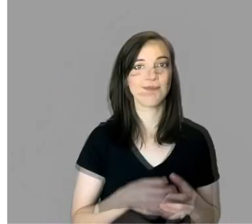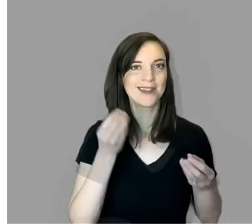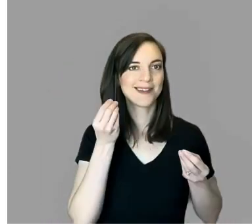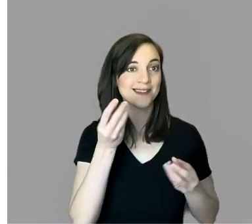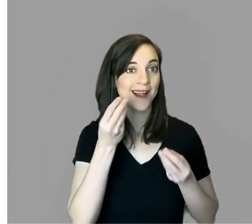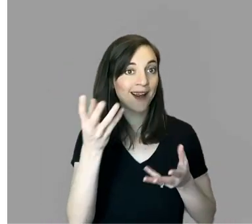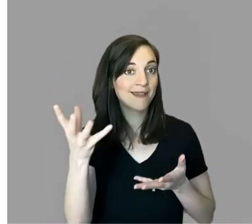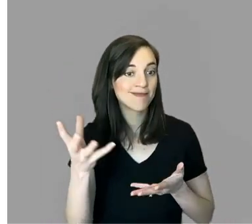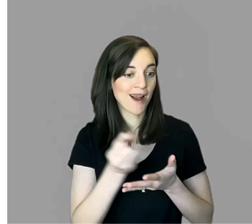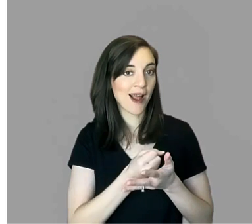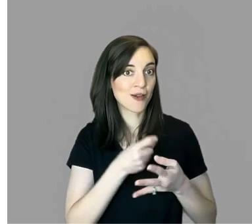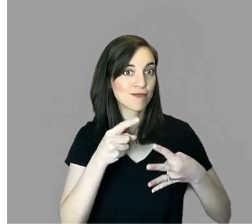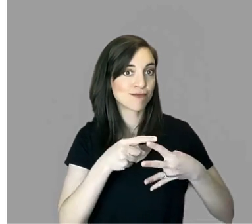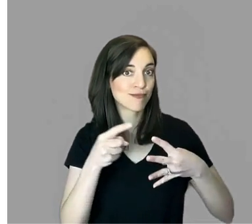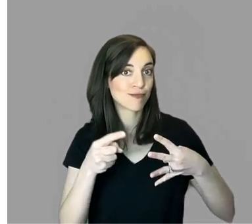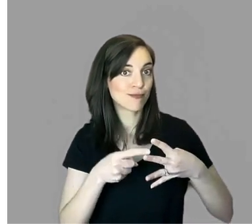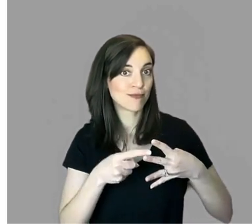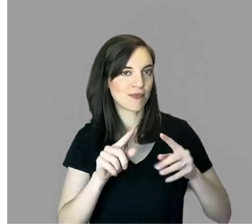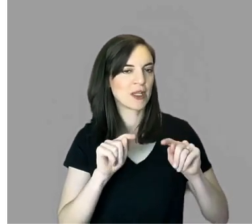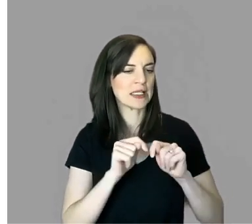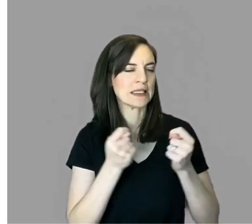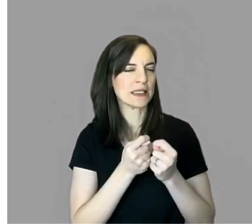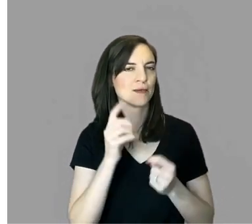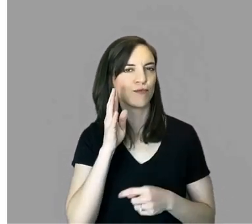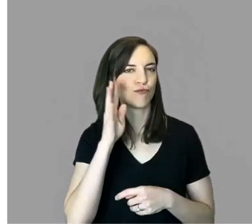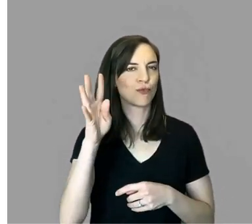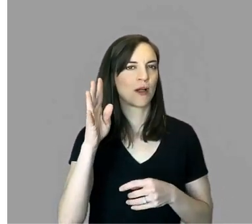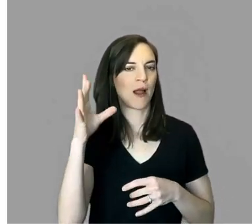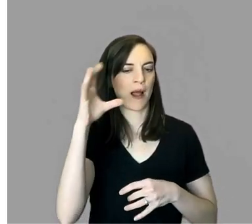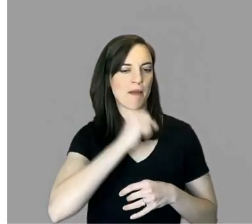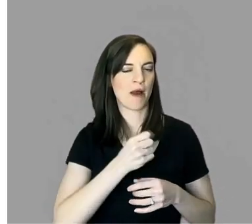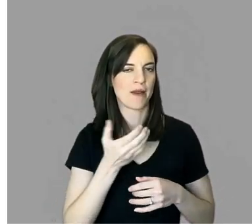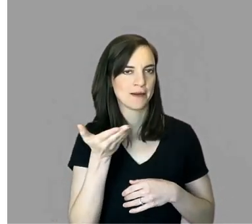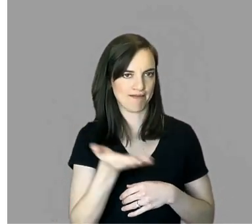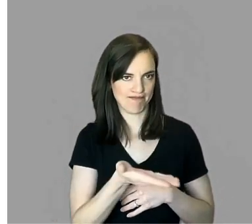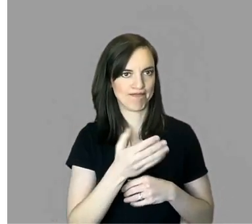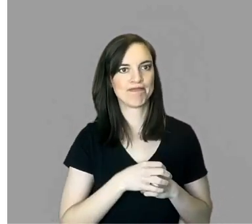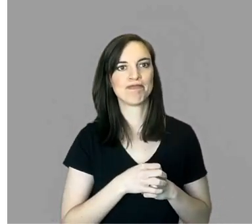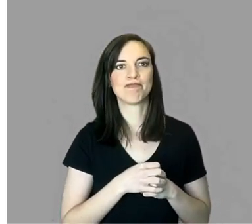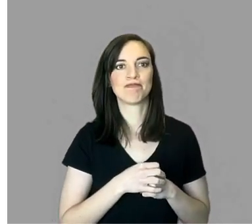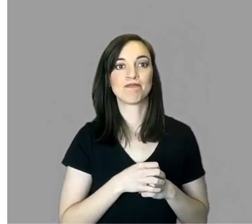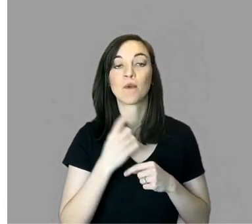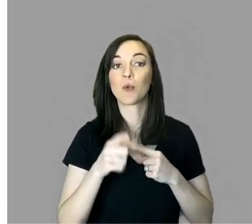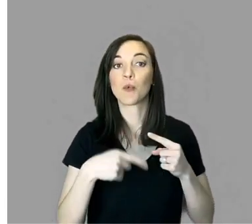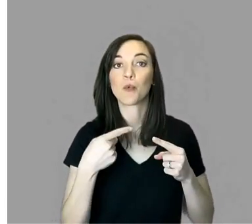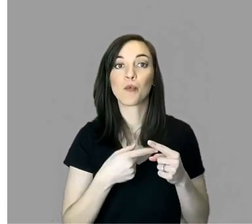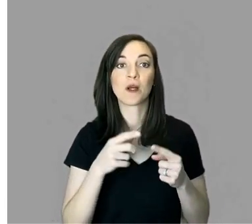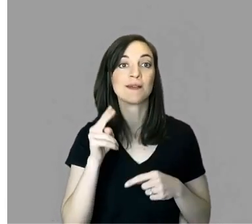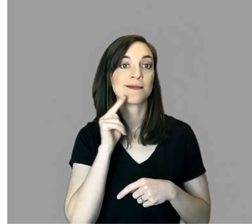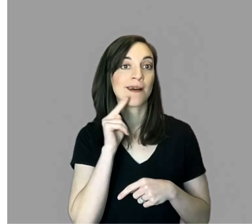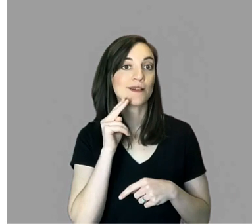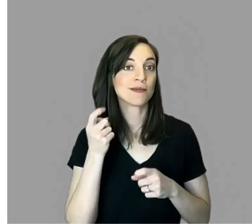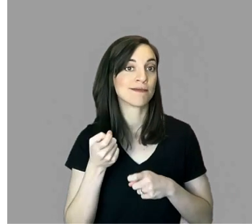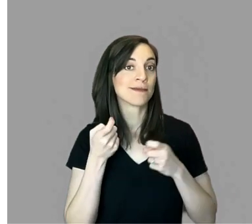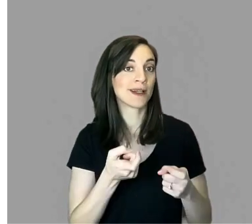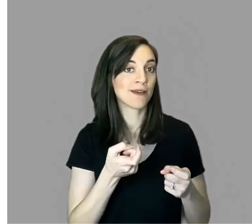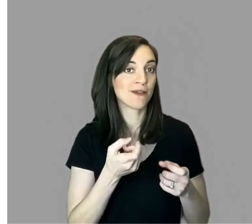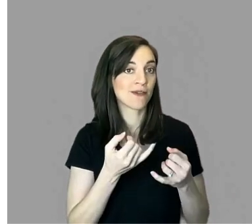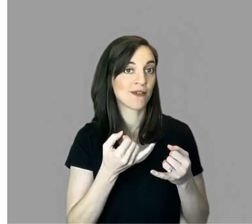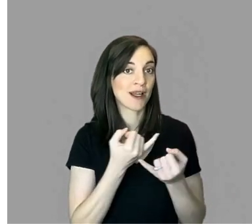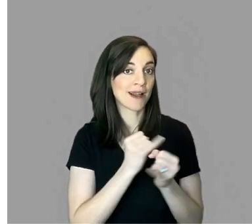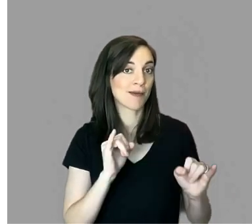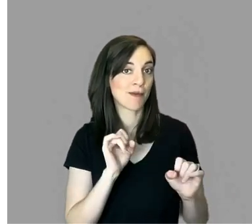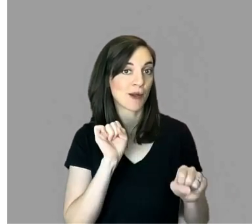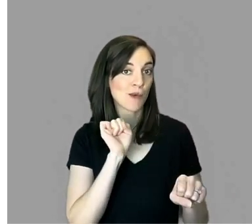Based on the data in steps 1 and 2, the team was able to develop this hypothesis. When Natasha is